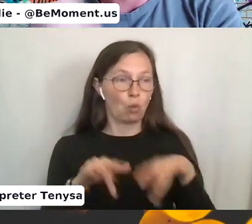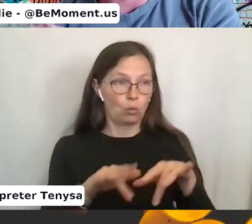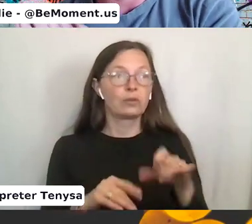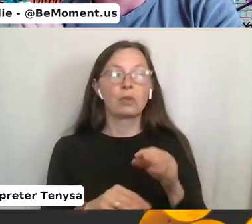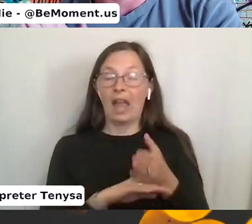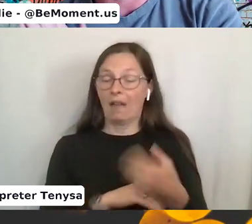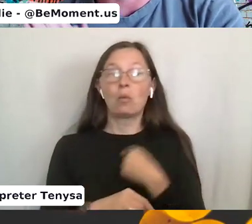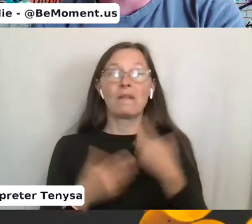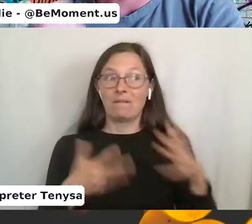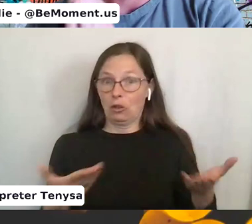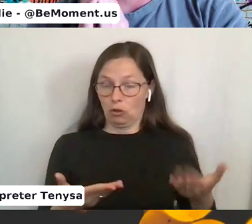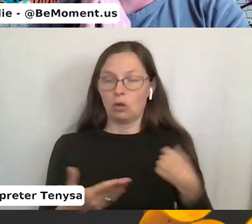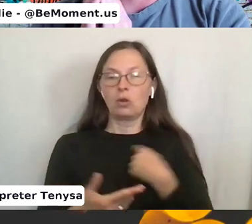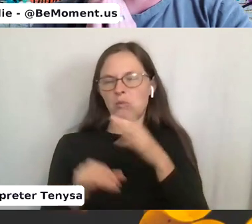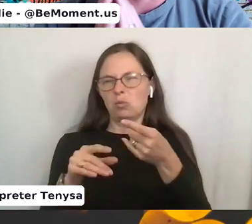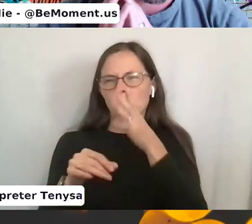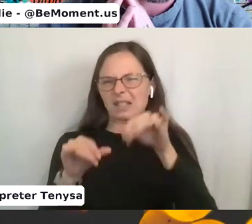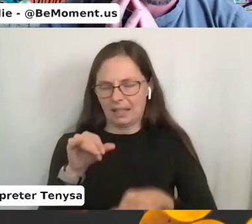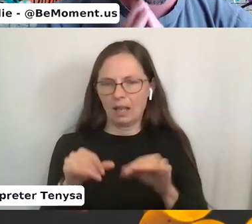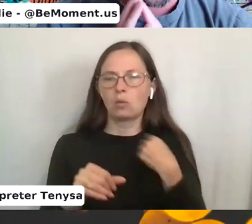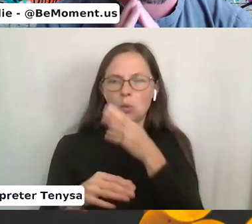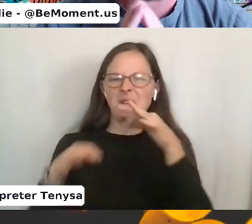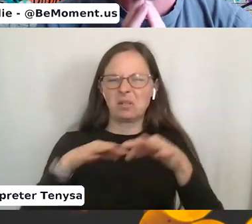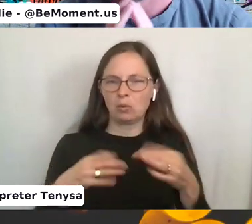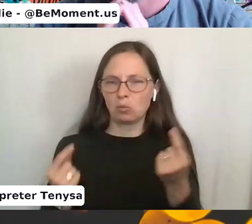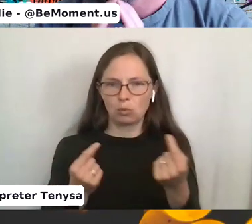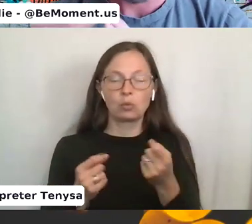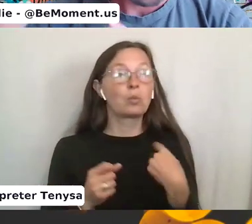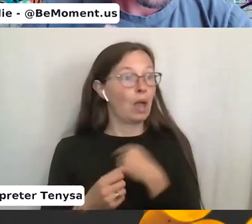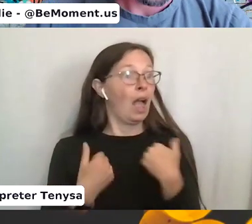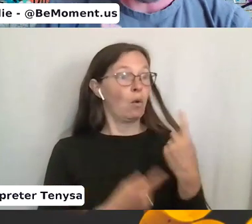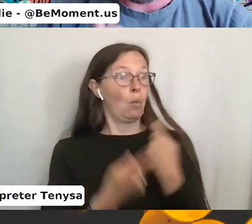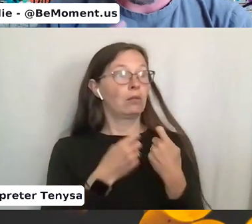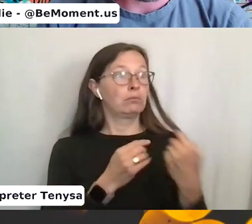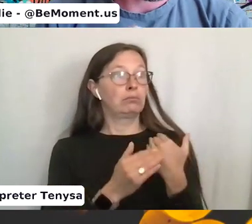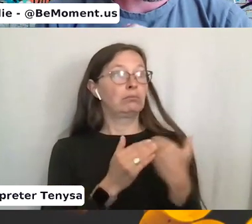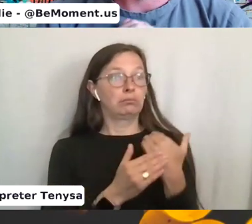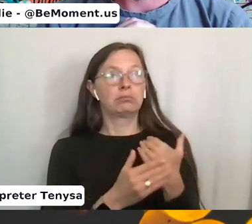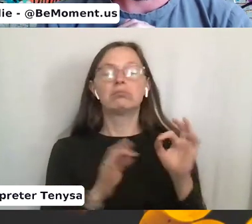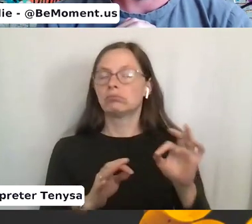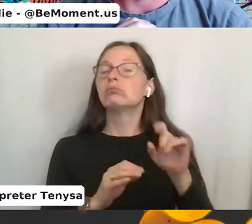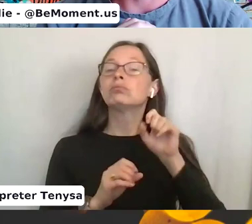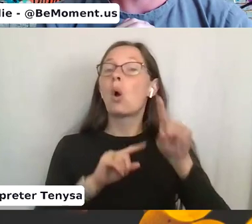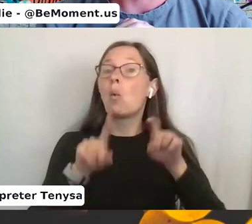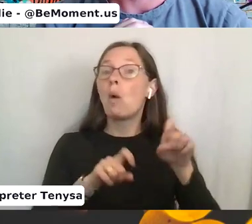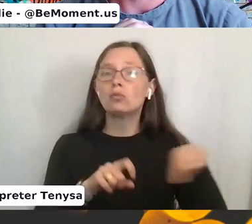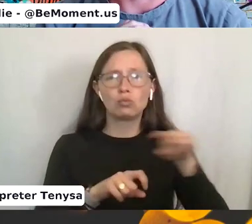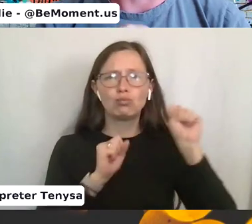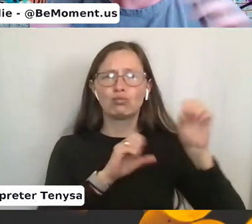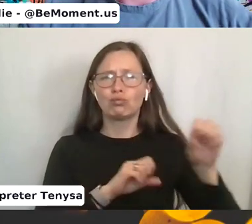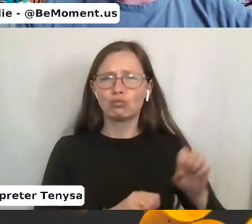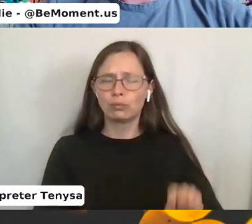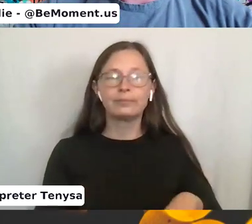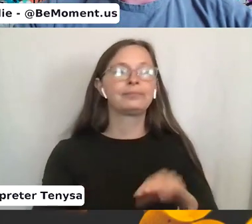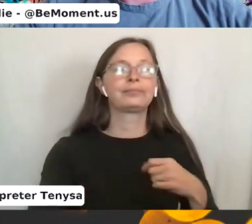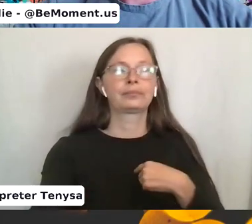and we'll tell you how all that works. But we've got questions coming in. Throw your questions in, everybody. And and